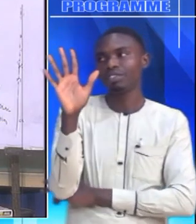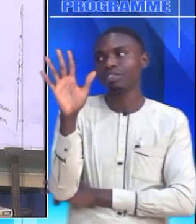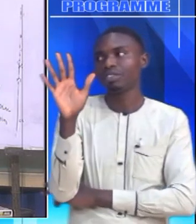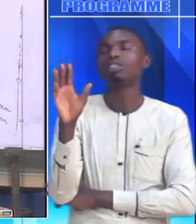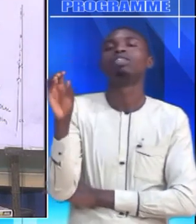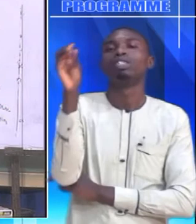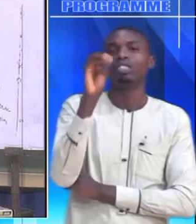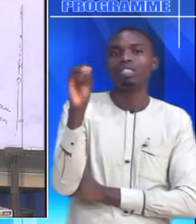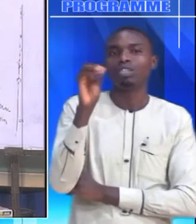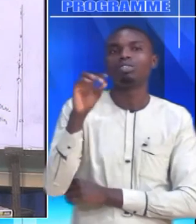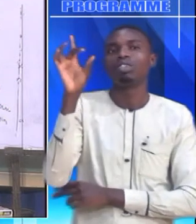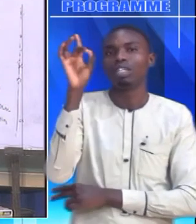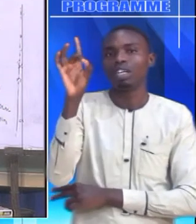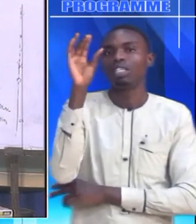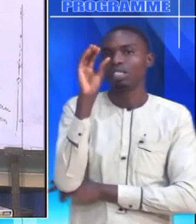080